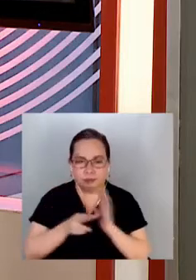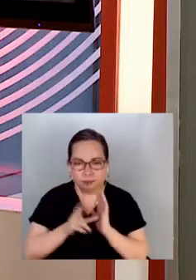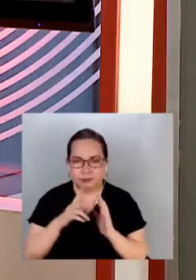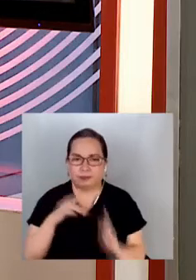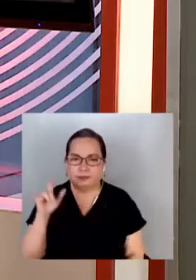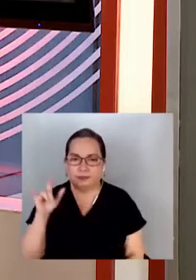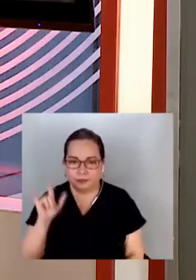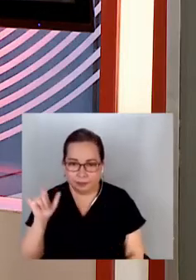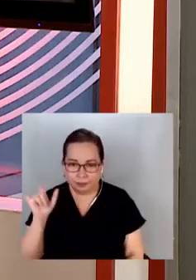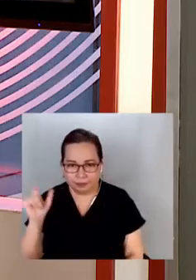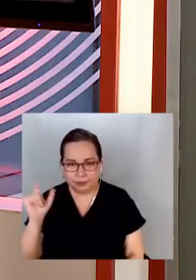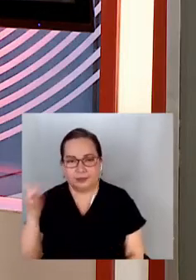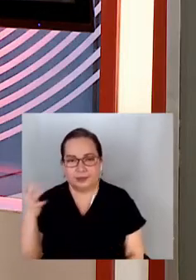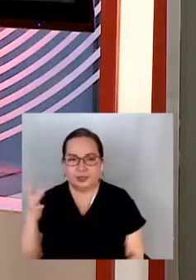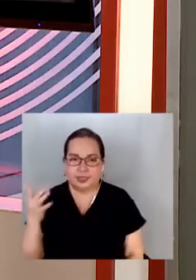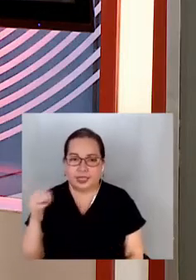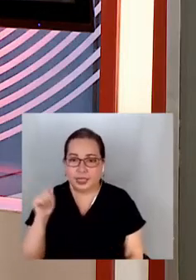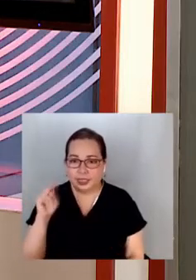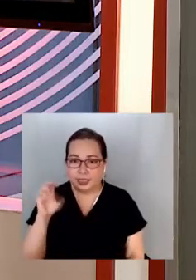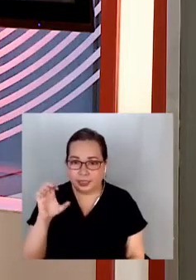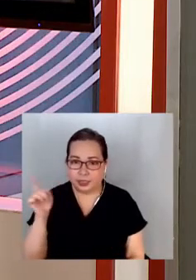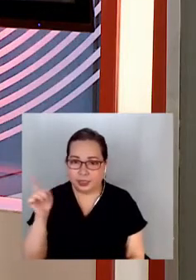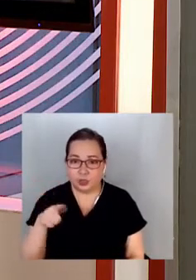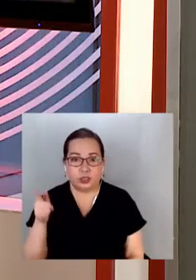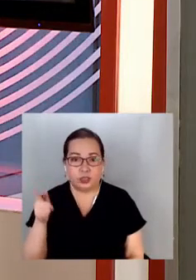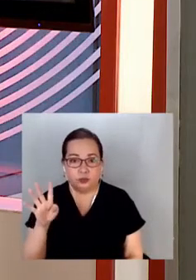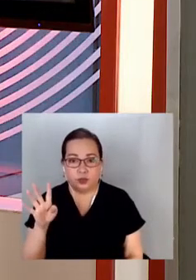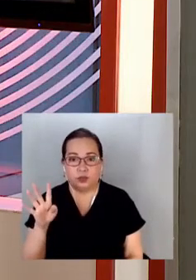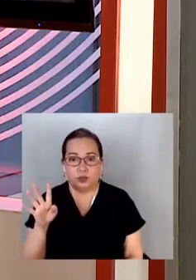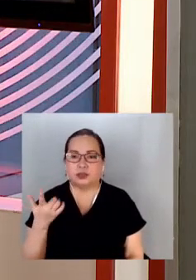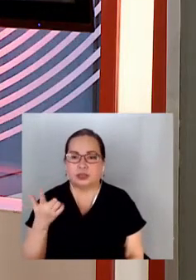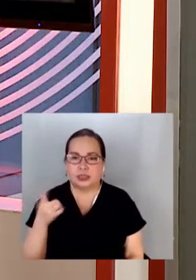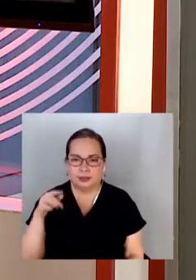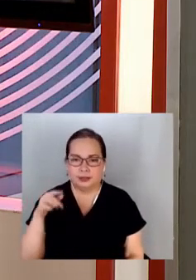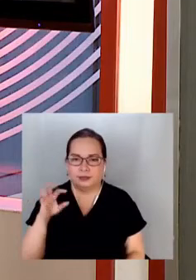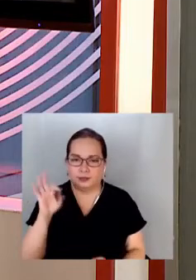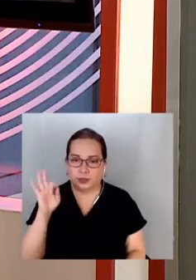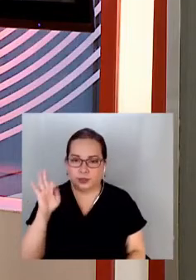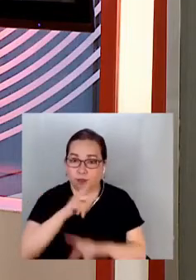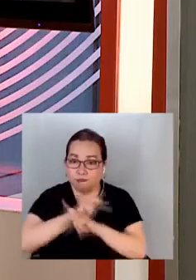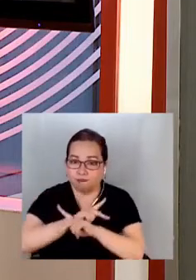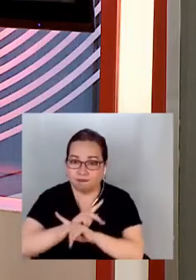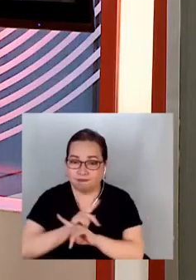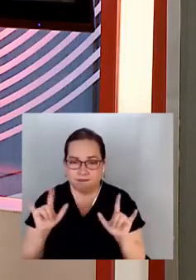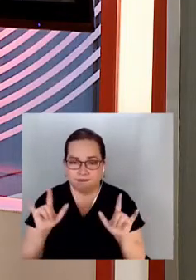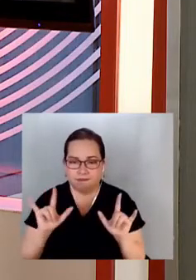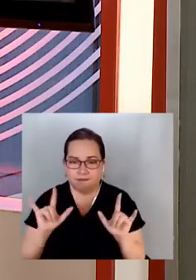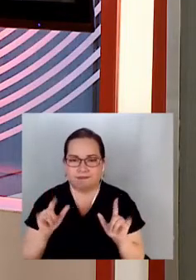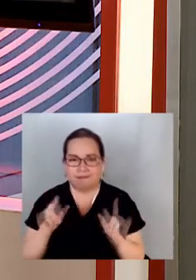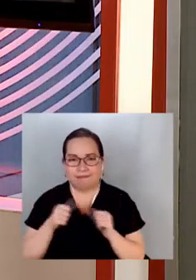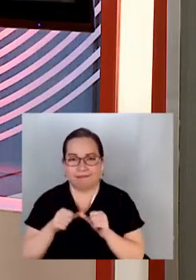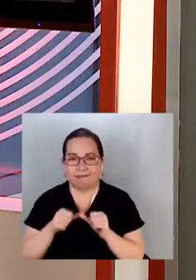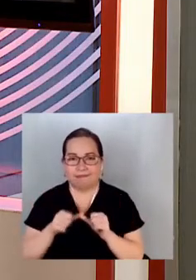channel and on ANC 24/7 on Facebook. Keep safe. Keep it here on ANC.